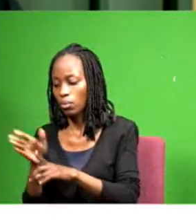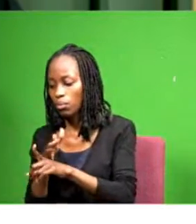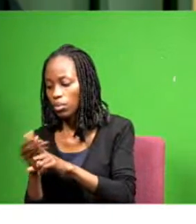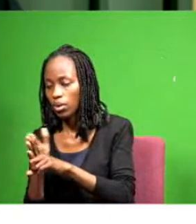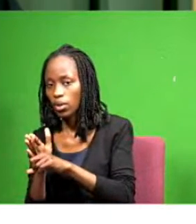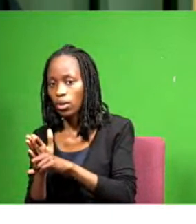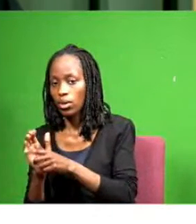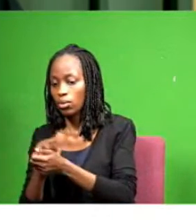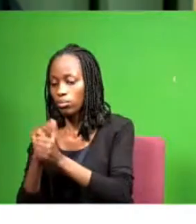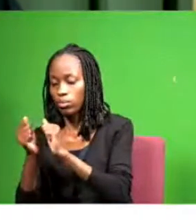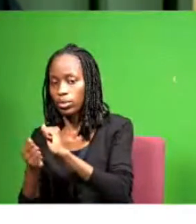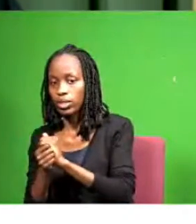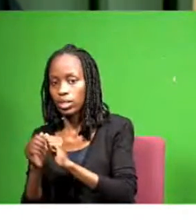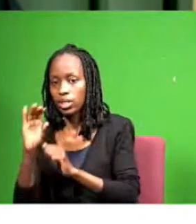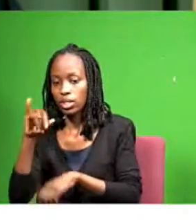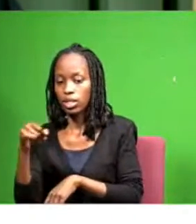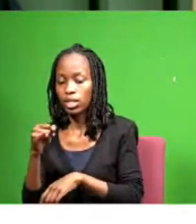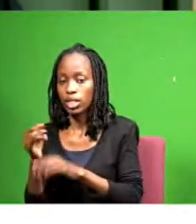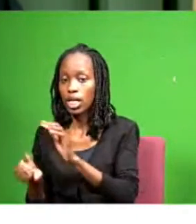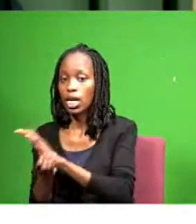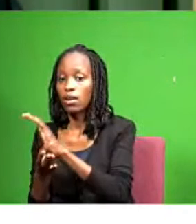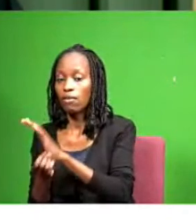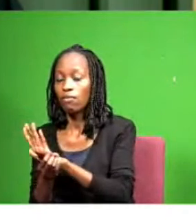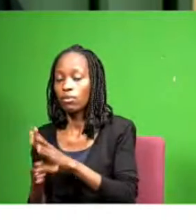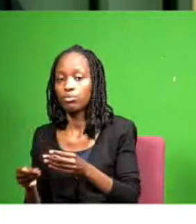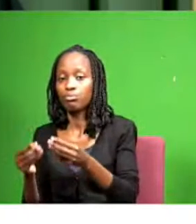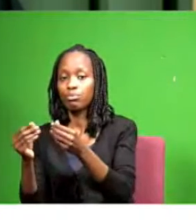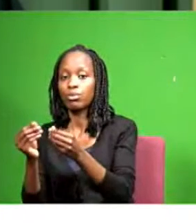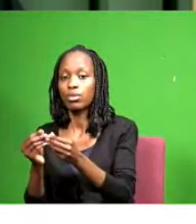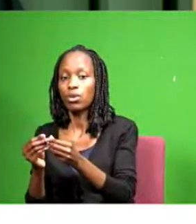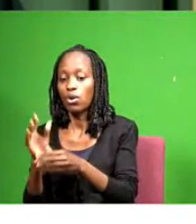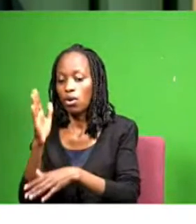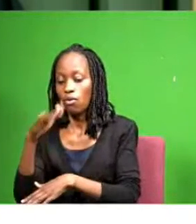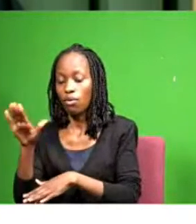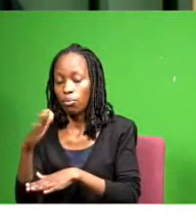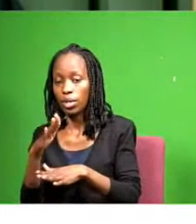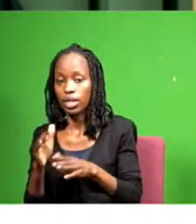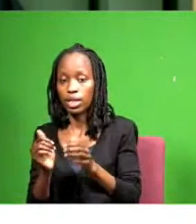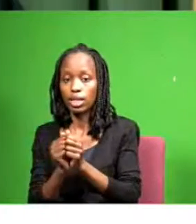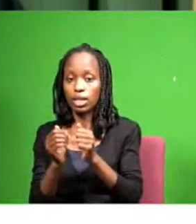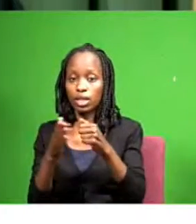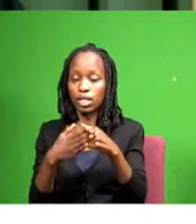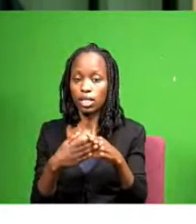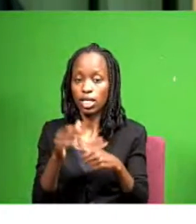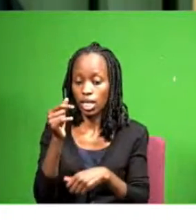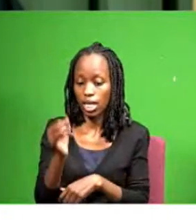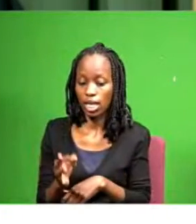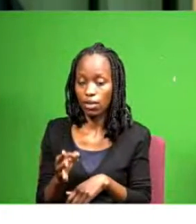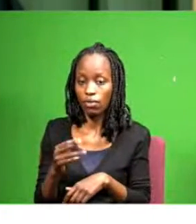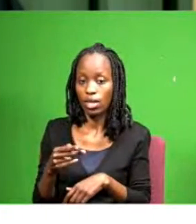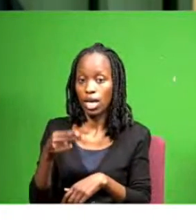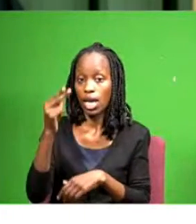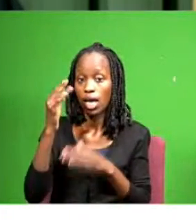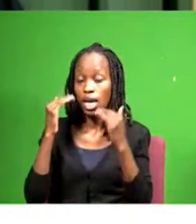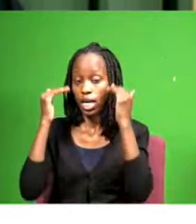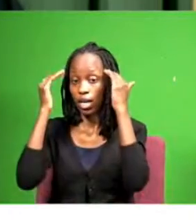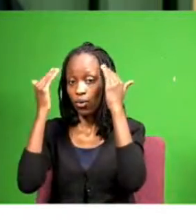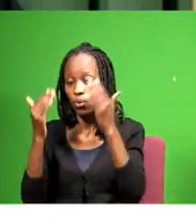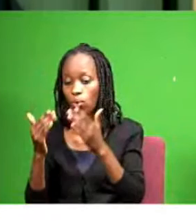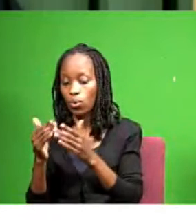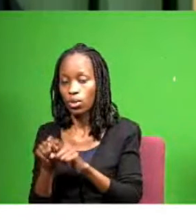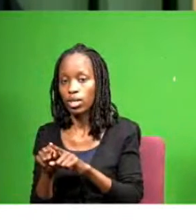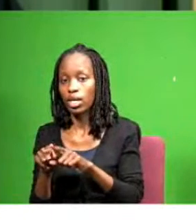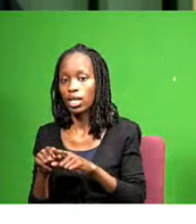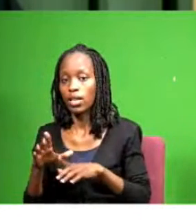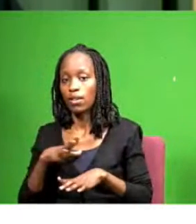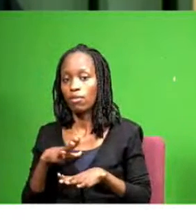Chief Justice's advisory for dissolution of Parliament. Number 19, whether the High Court erred in finding